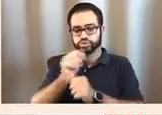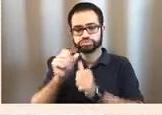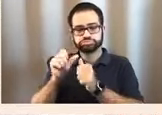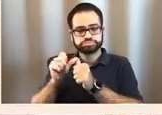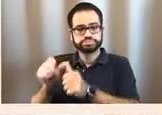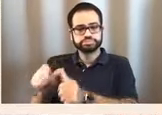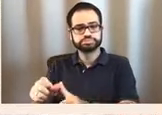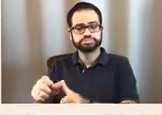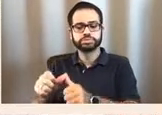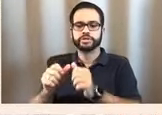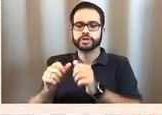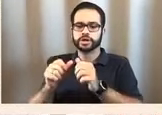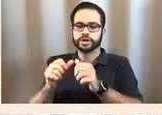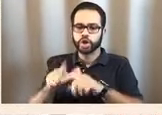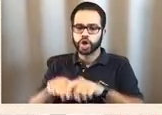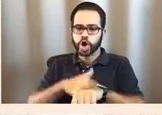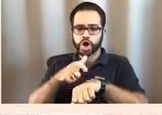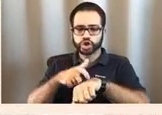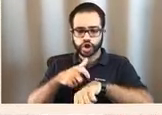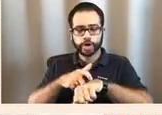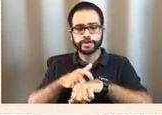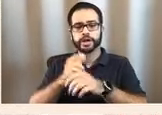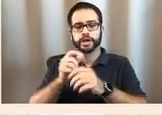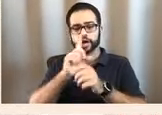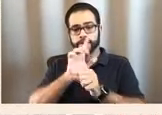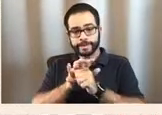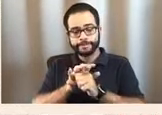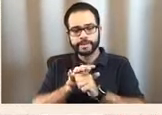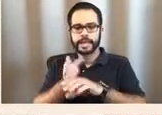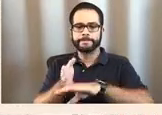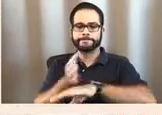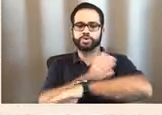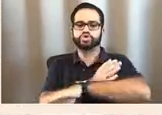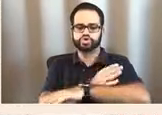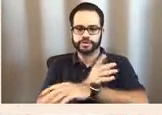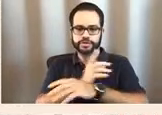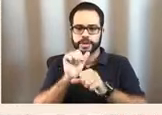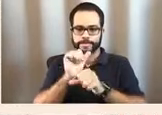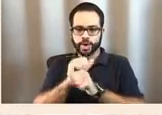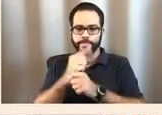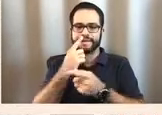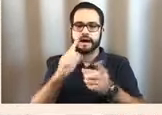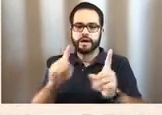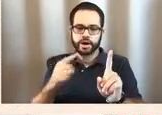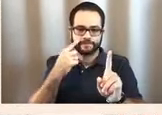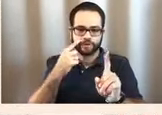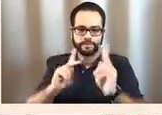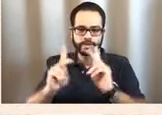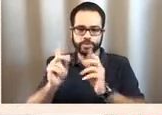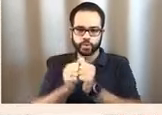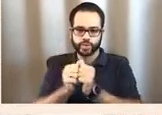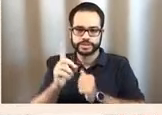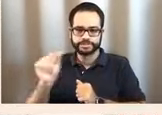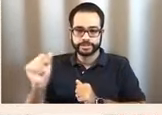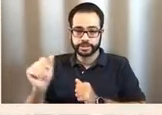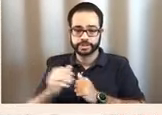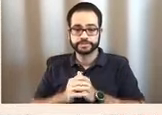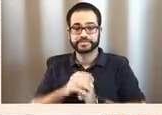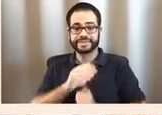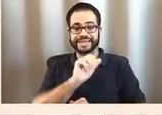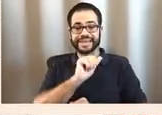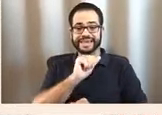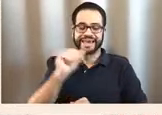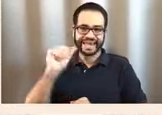long-term commitment improves the employment outcomes for persons with disabilities. APD and VR are two of